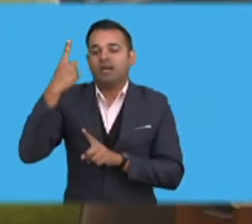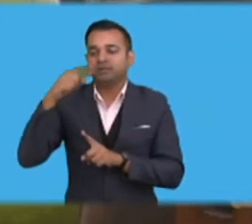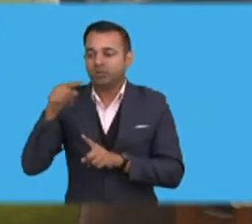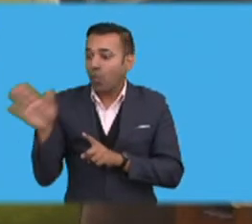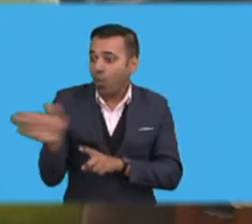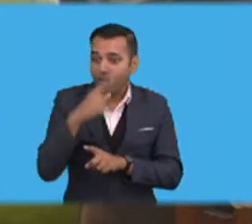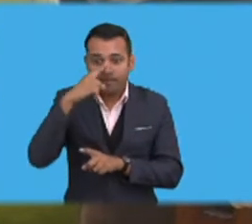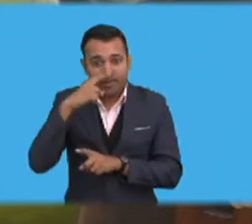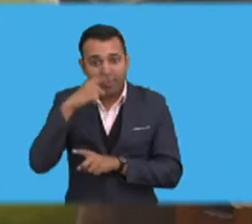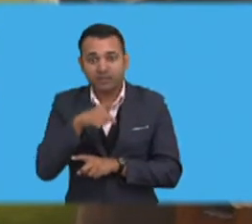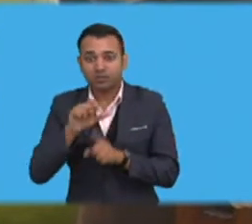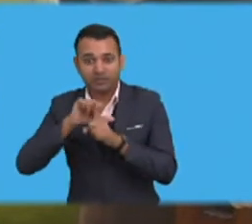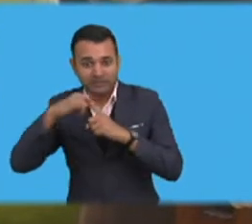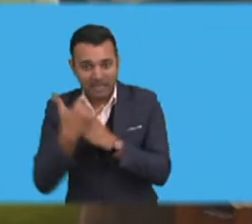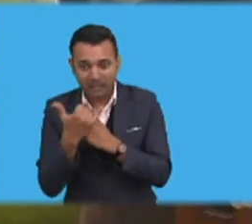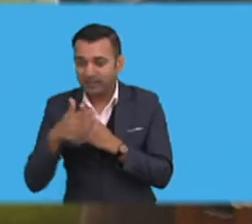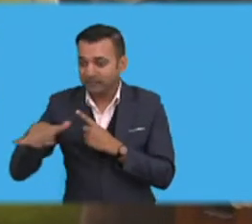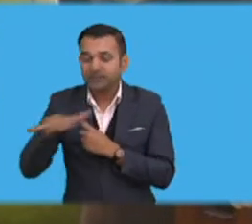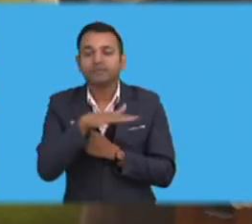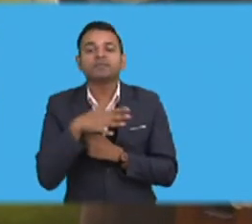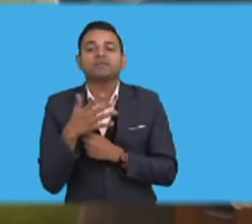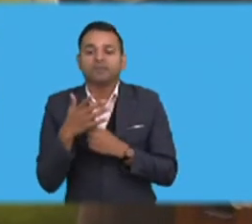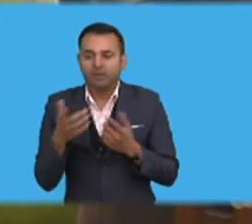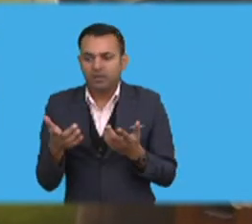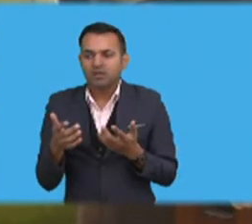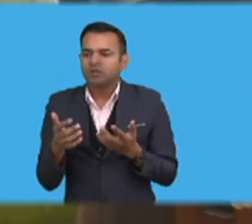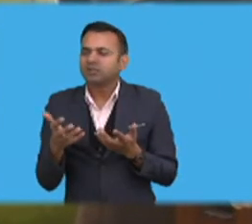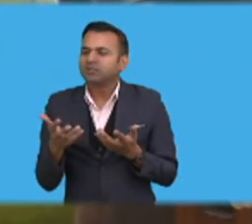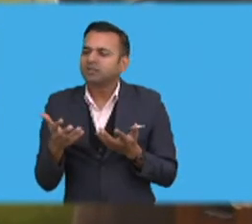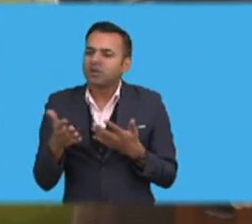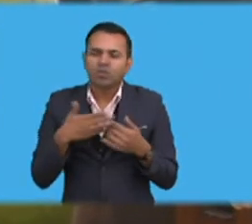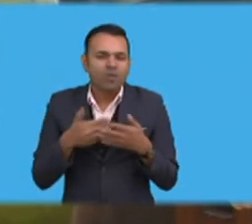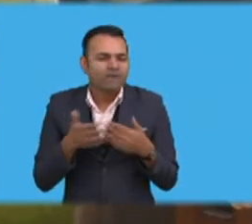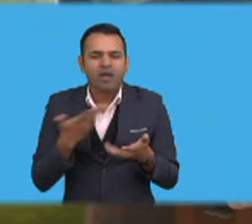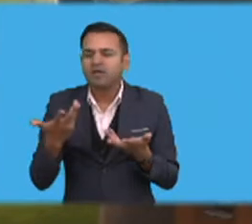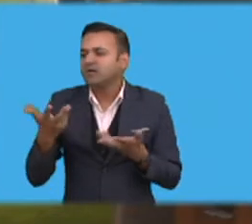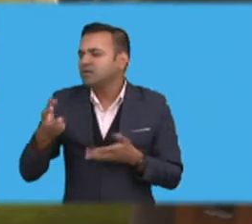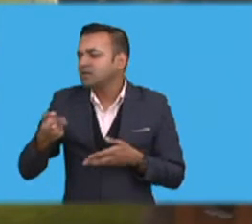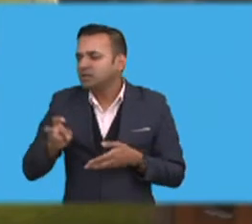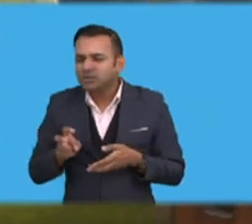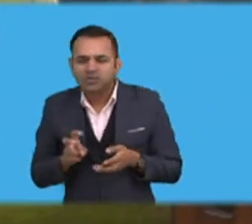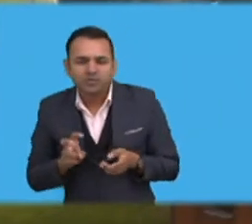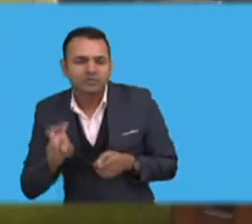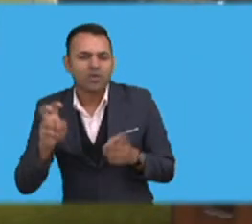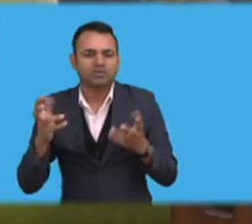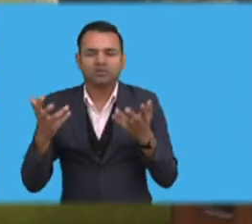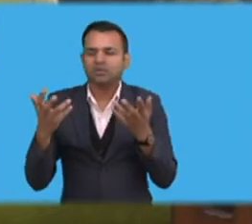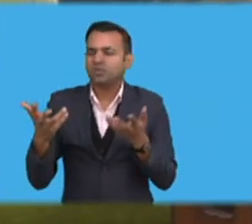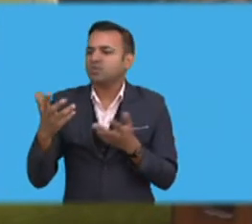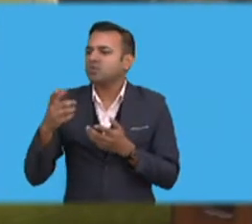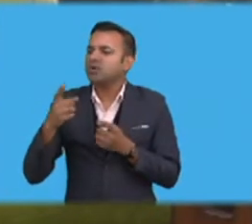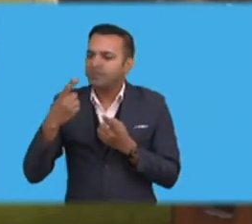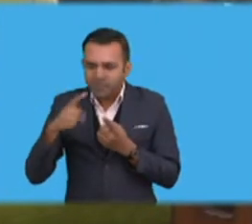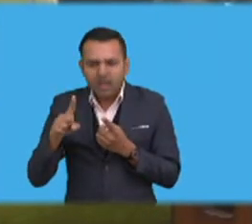whether private or public, for their support in times of need, including a right to such support from public resources if they are unable to